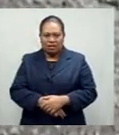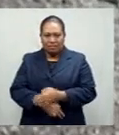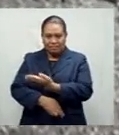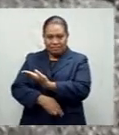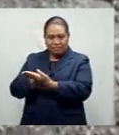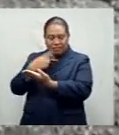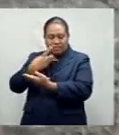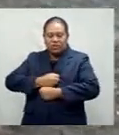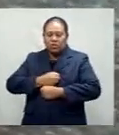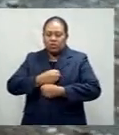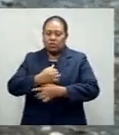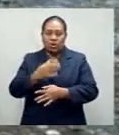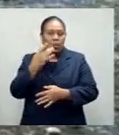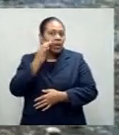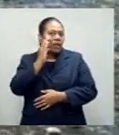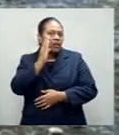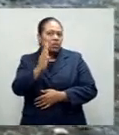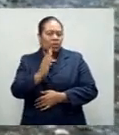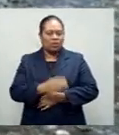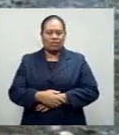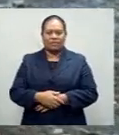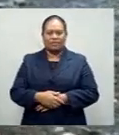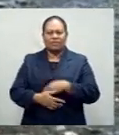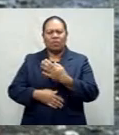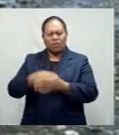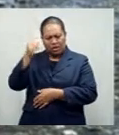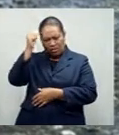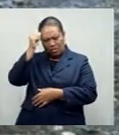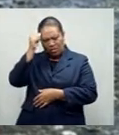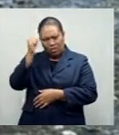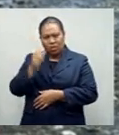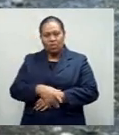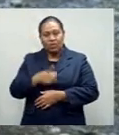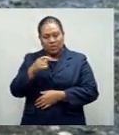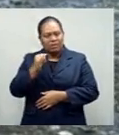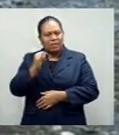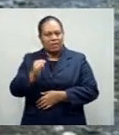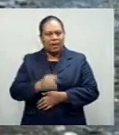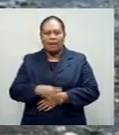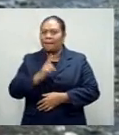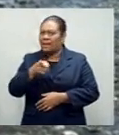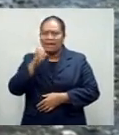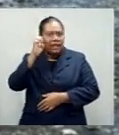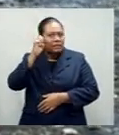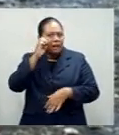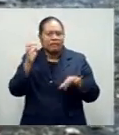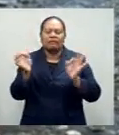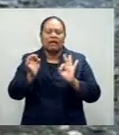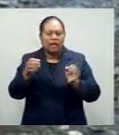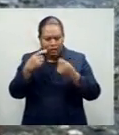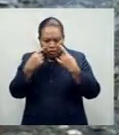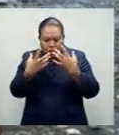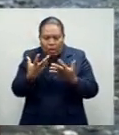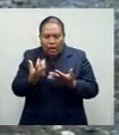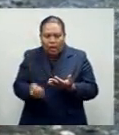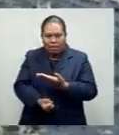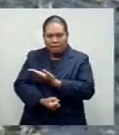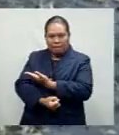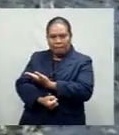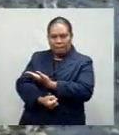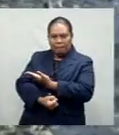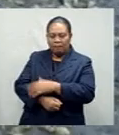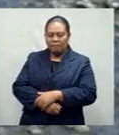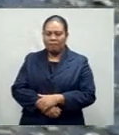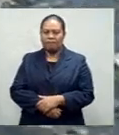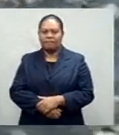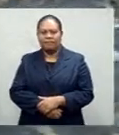was shocked at the sight. We knew the heat might have been bad, but we weren't expecting to see what we saw, or what we are seeing, definitely.